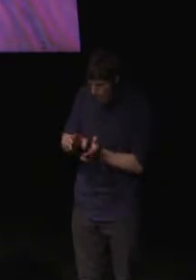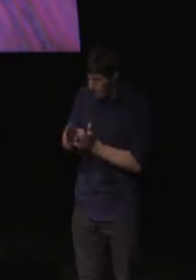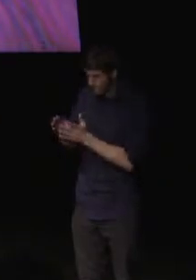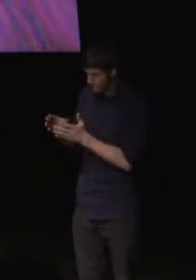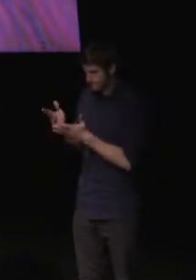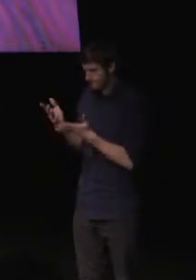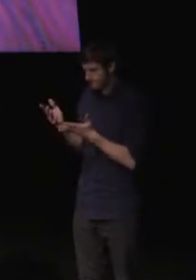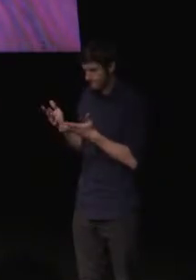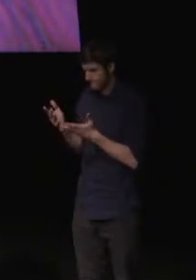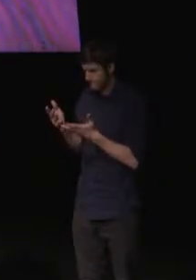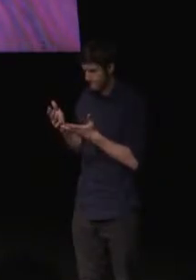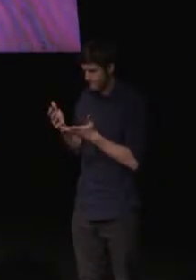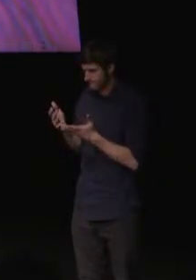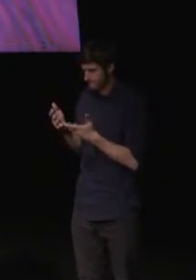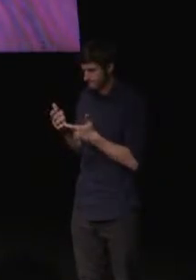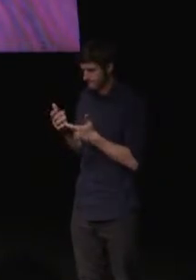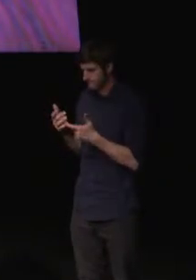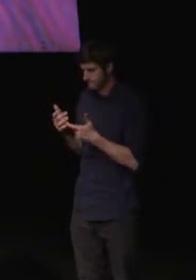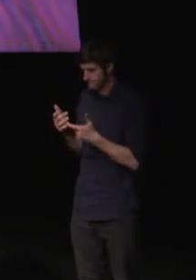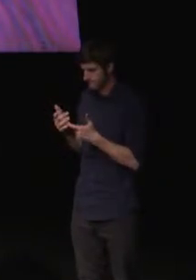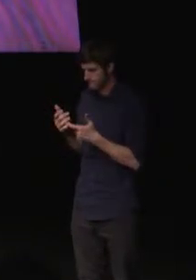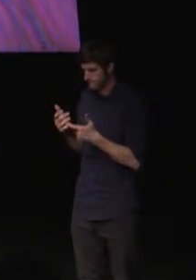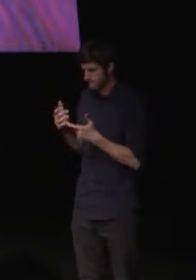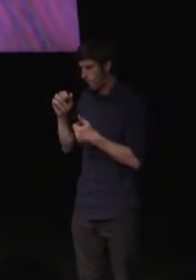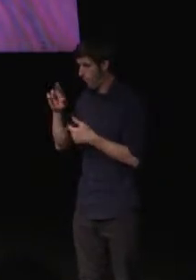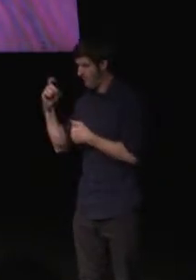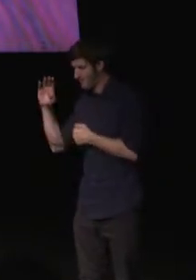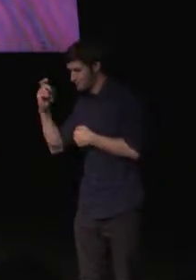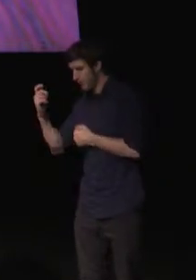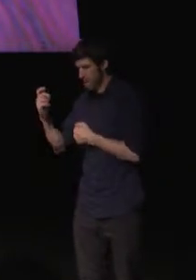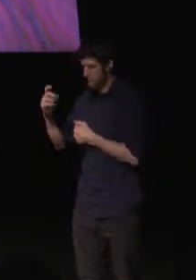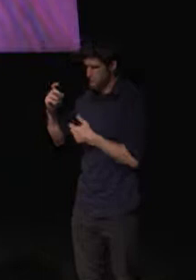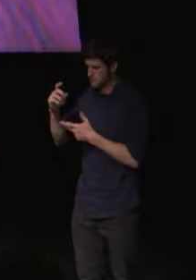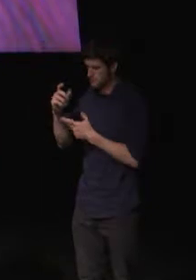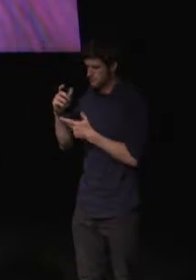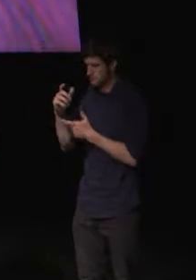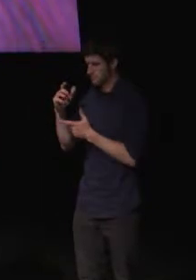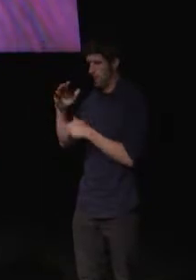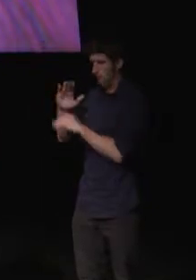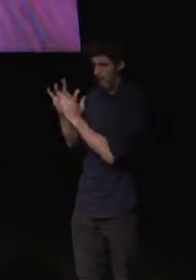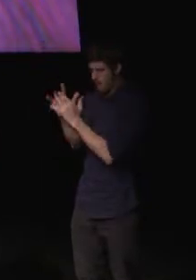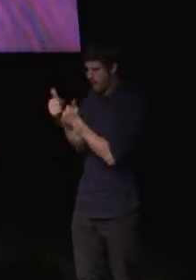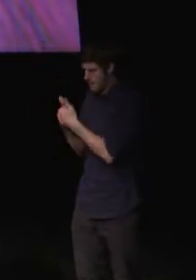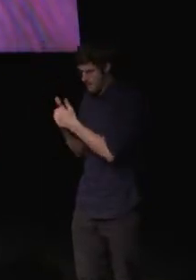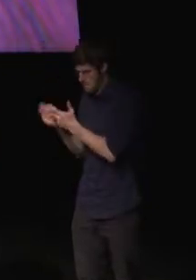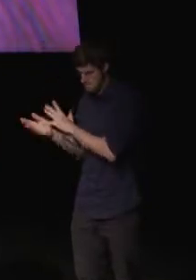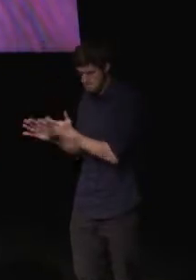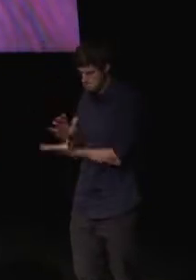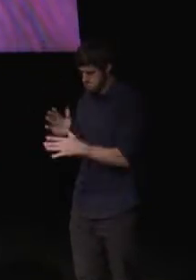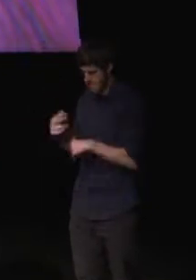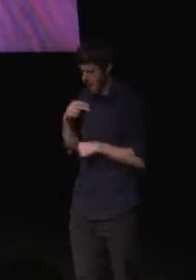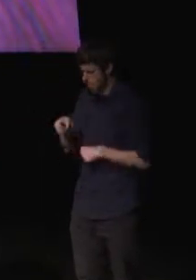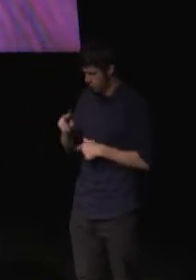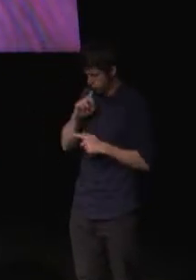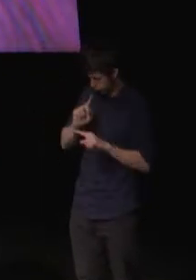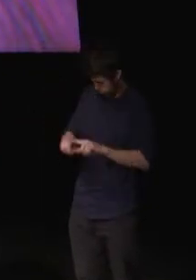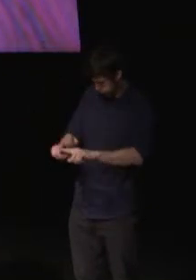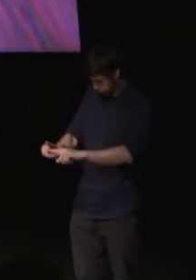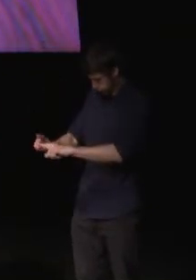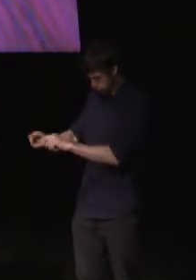most interactive, game on an Xbox or something. So I look at all those potentials, and I do